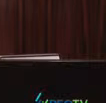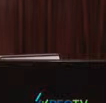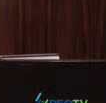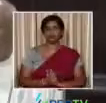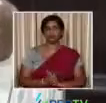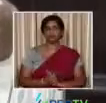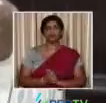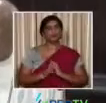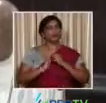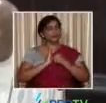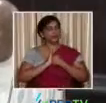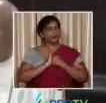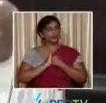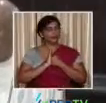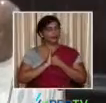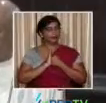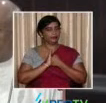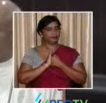Garu